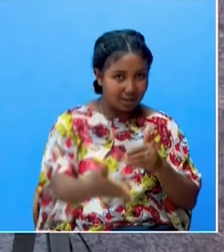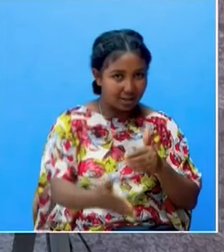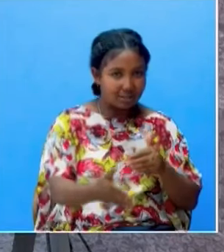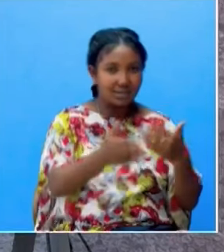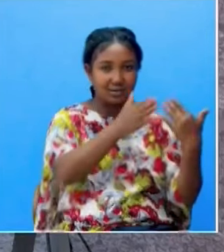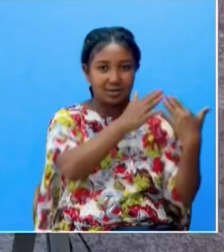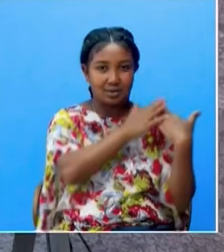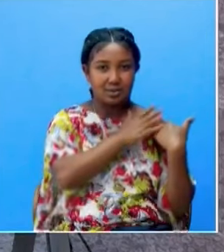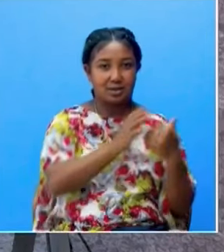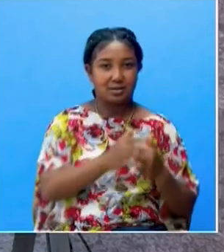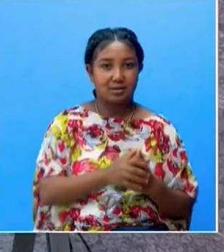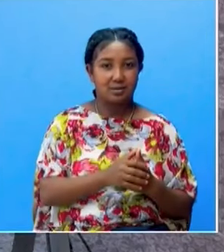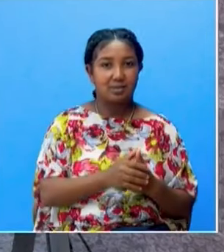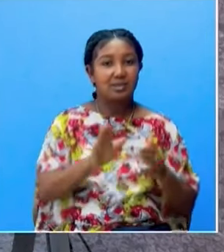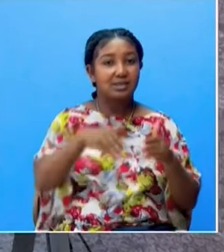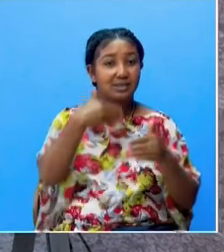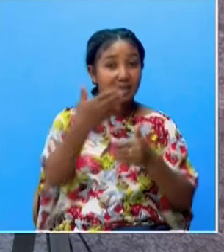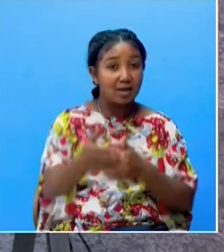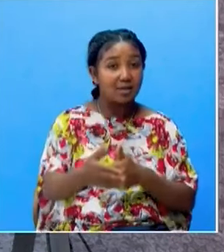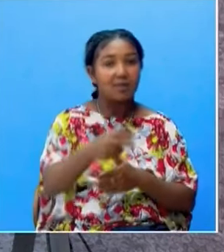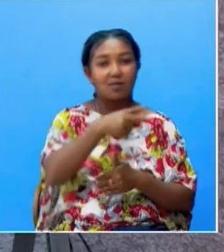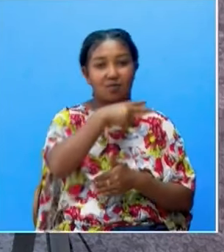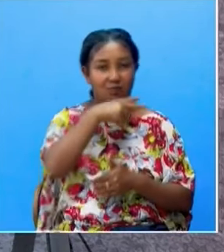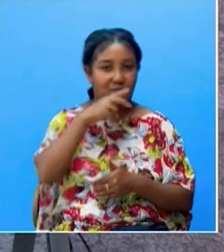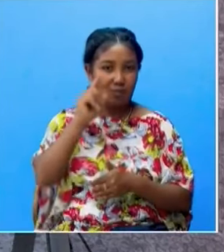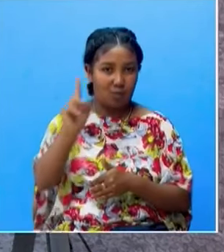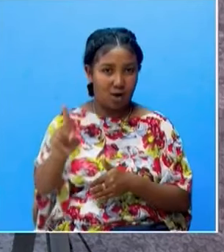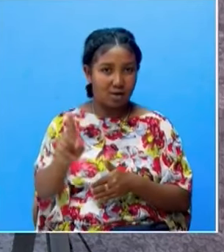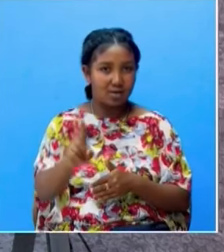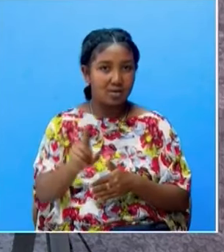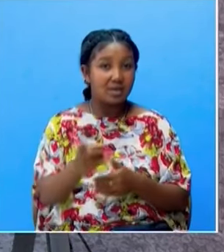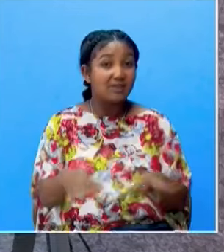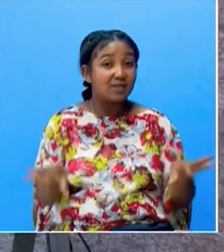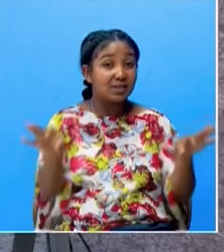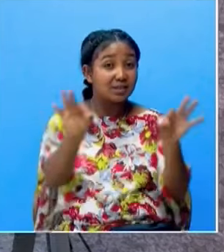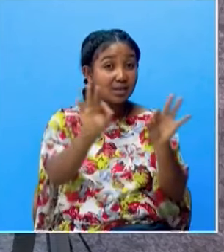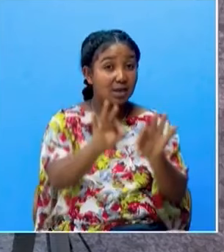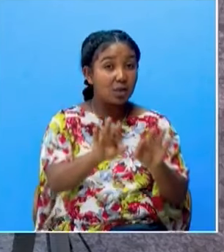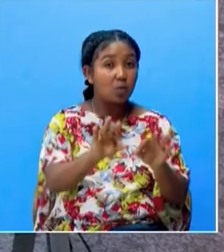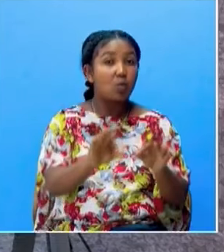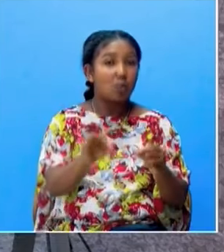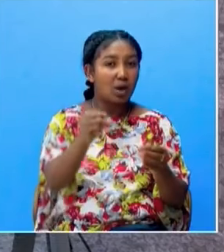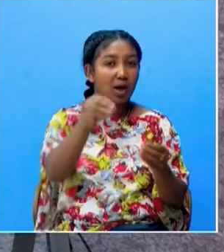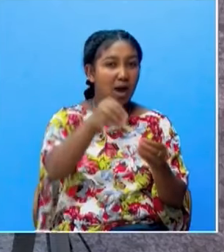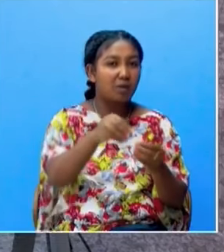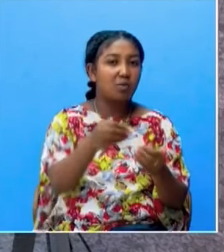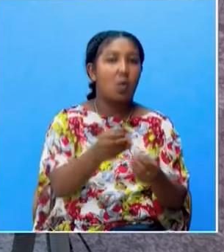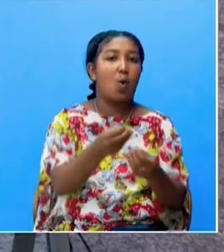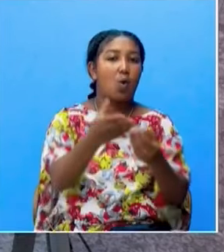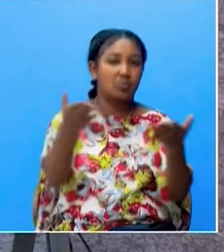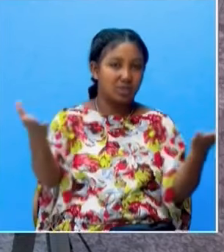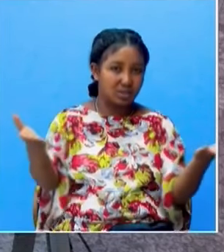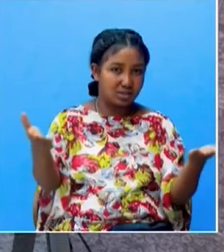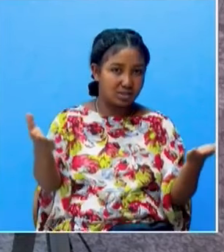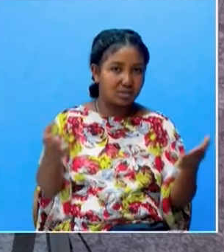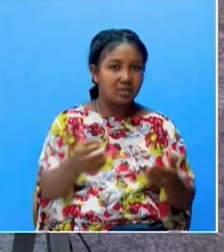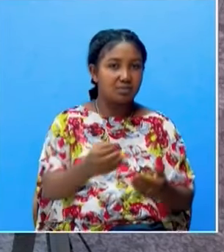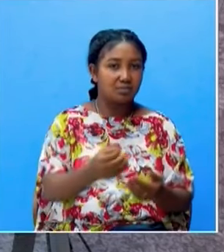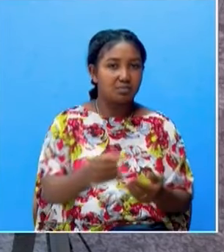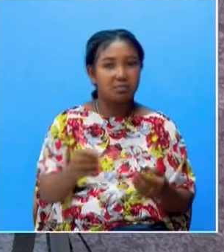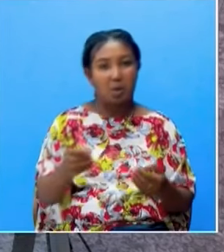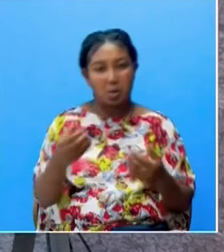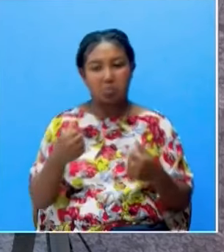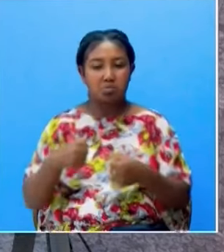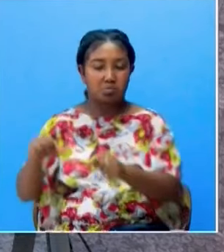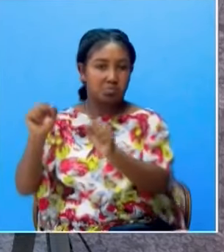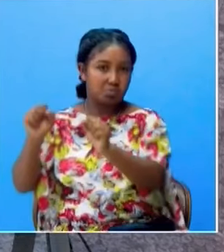subject. Then the base verb. If necessary, we can add the object. Okay? And also some complementary